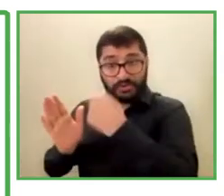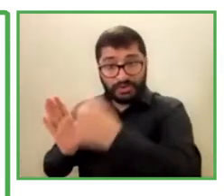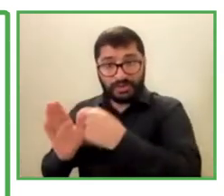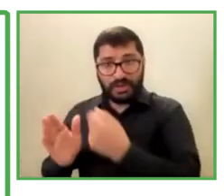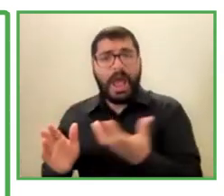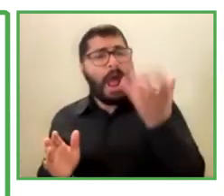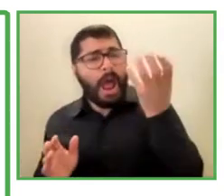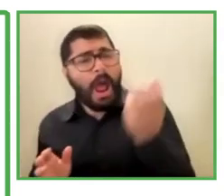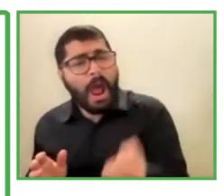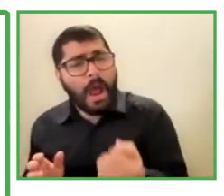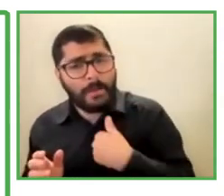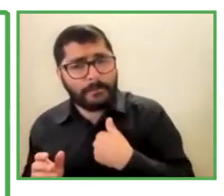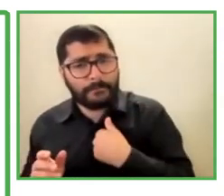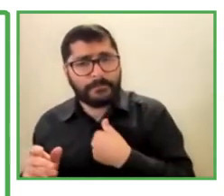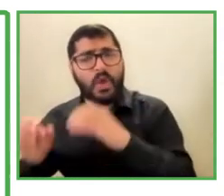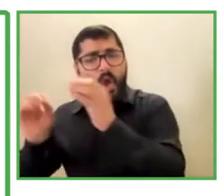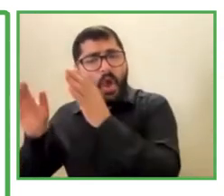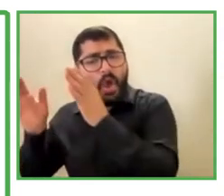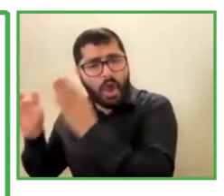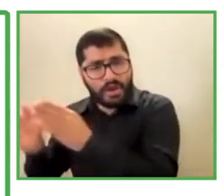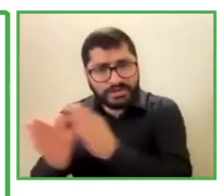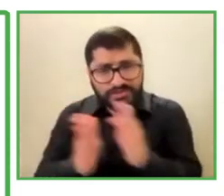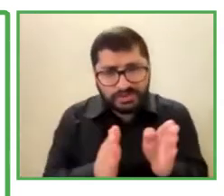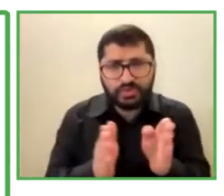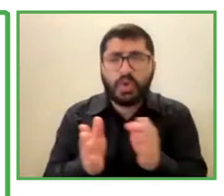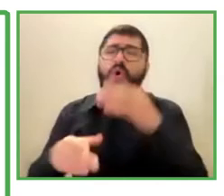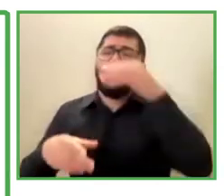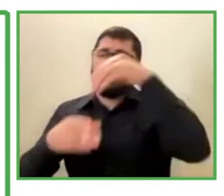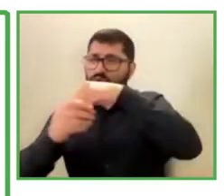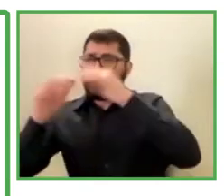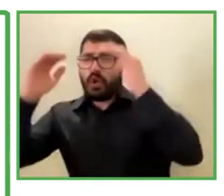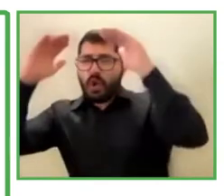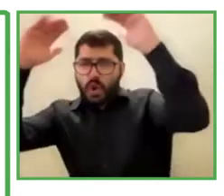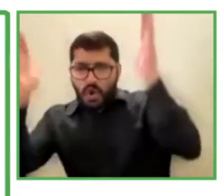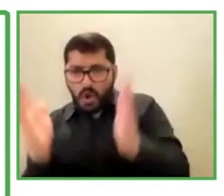local organizations that are going to give all the support